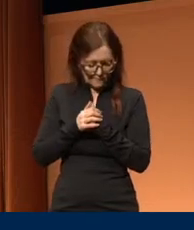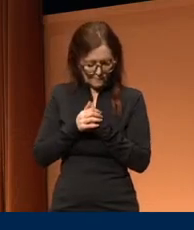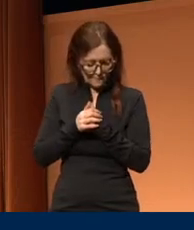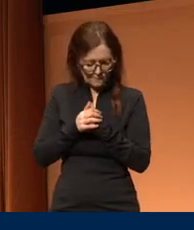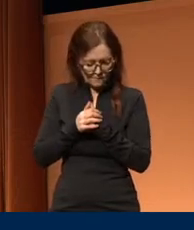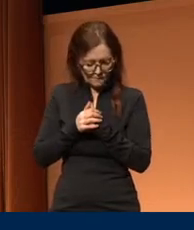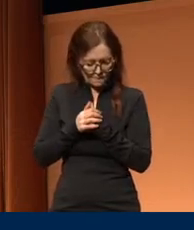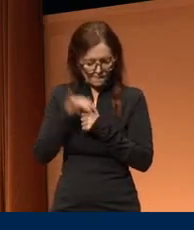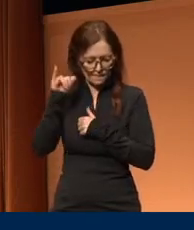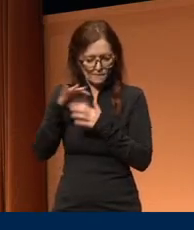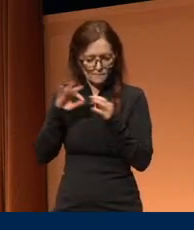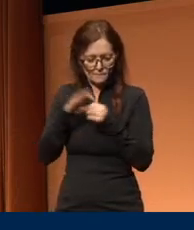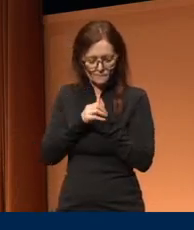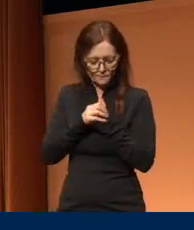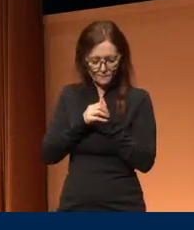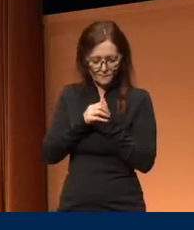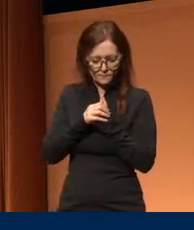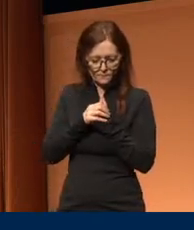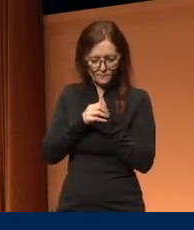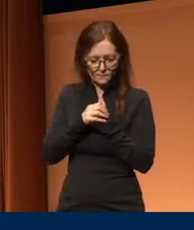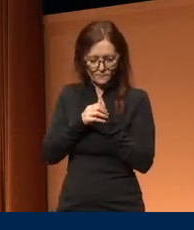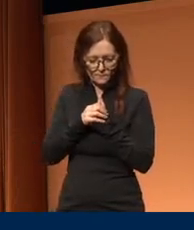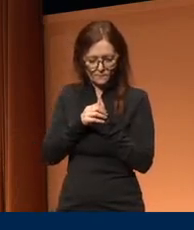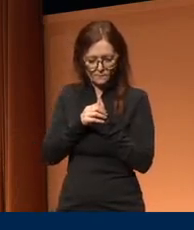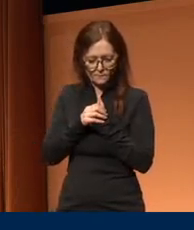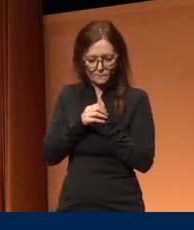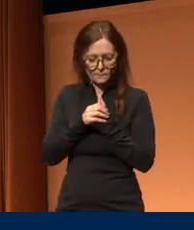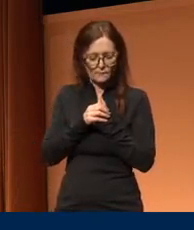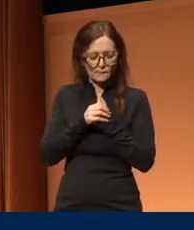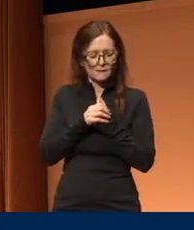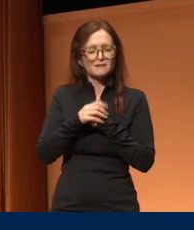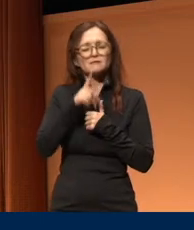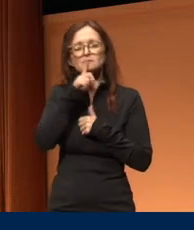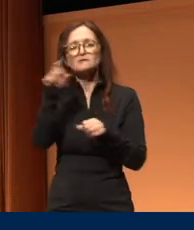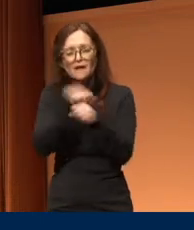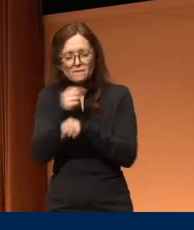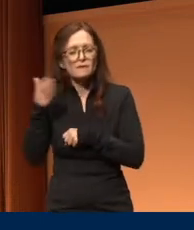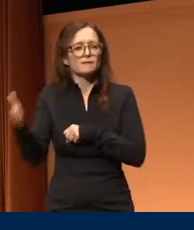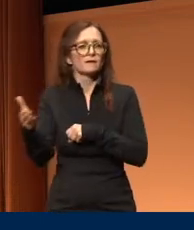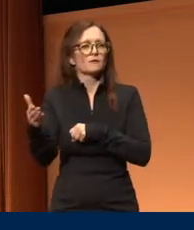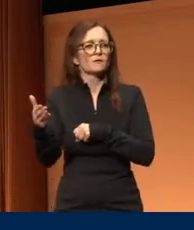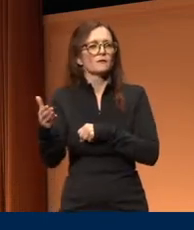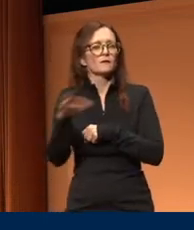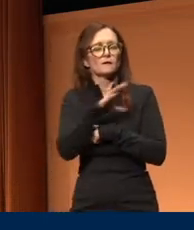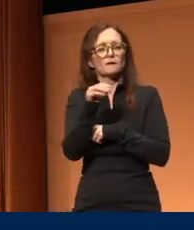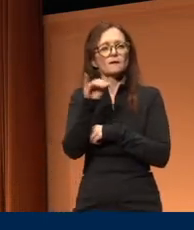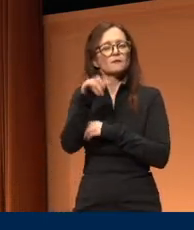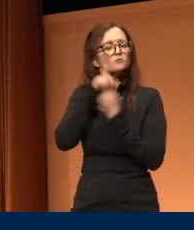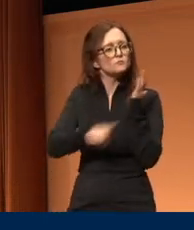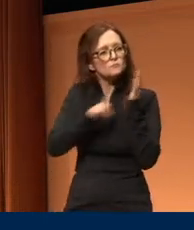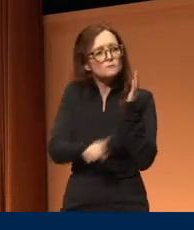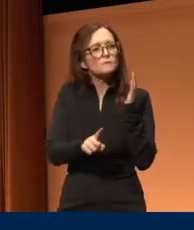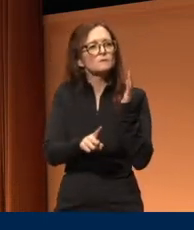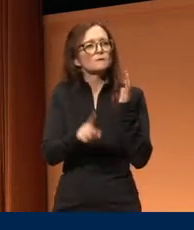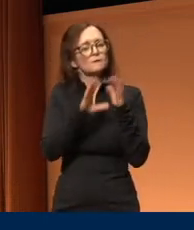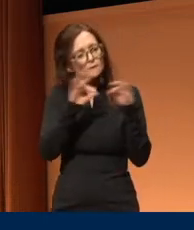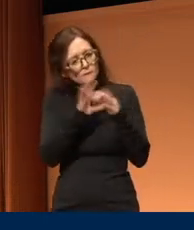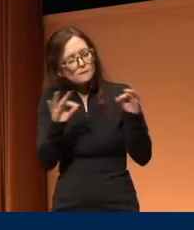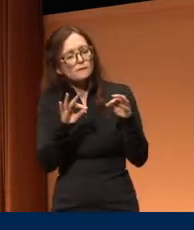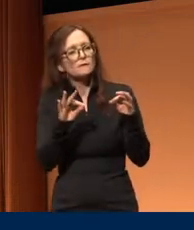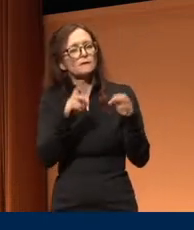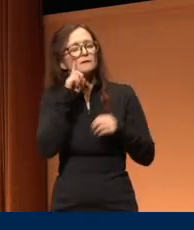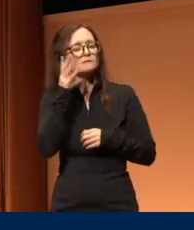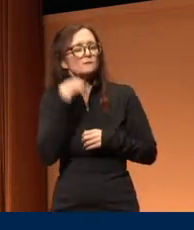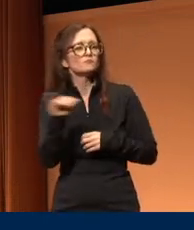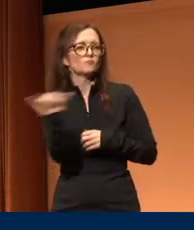all this that I'm gonna keep between the lines, but it's definitely there. And I saw it on the researchers who commented on the Yellow Vest experience as